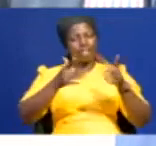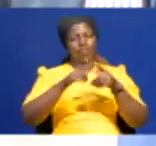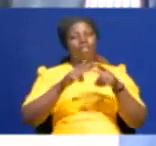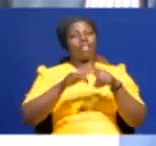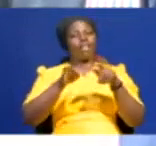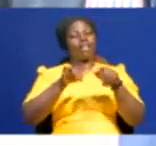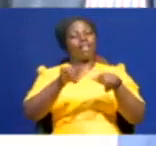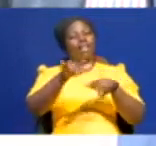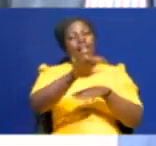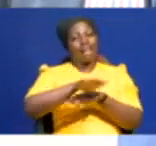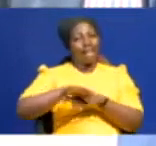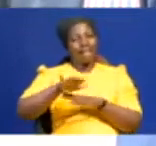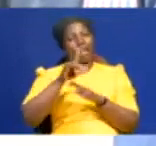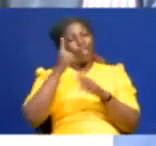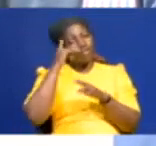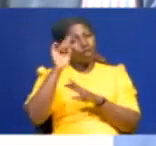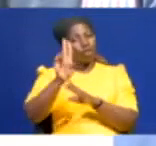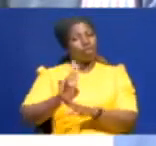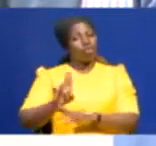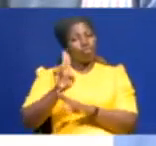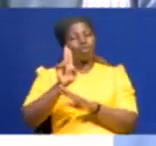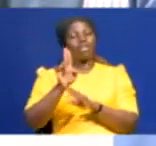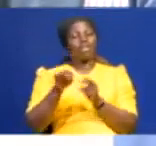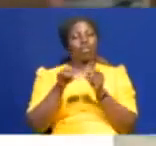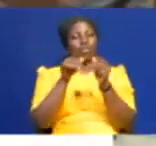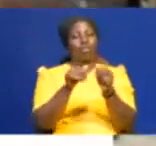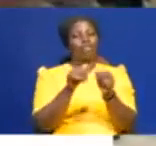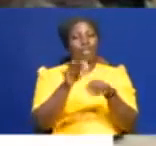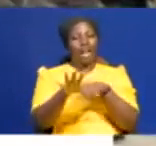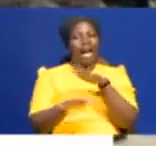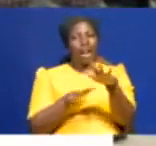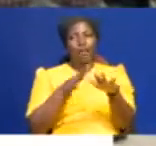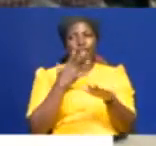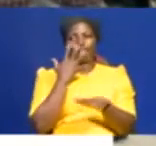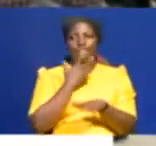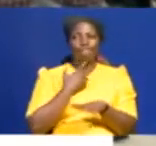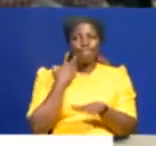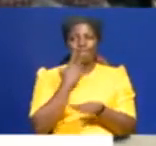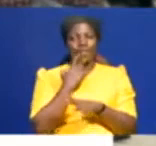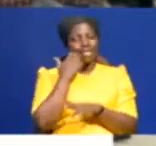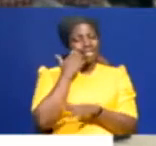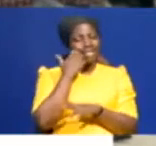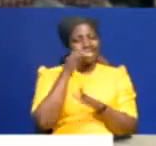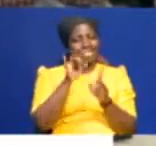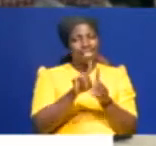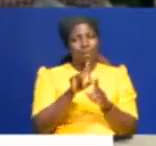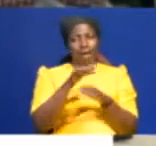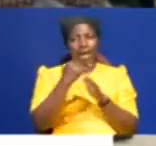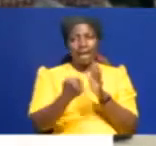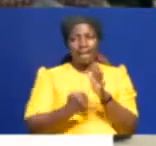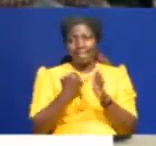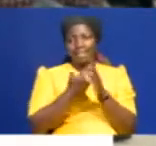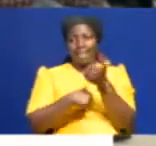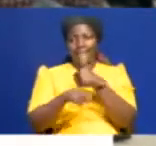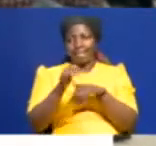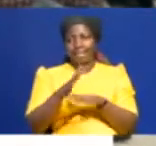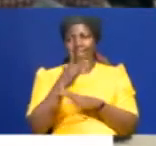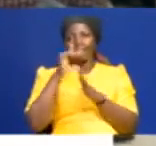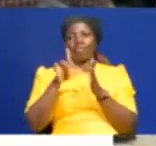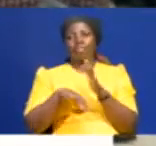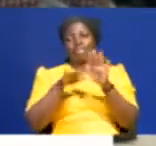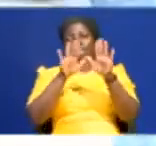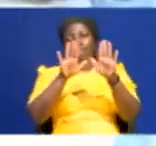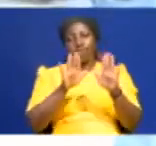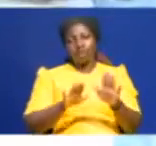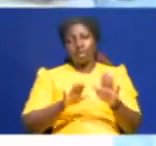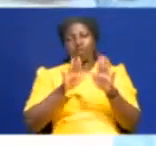for use in dealing with the matter of foot and mouth disease. Additionally, industry players noted there was a need to design and implement